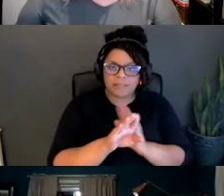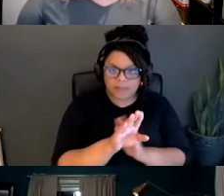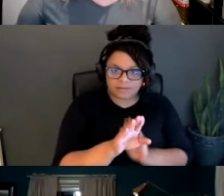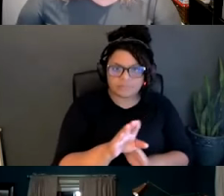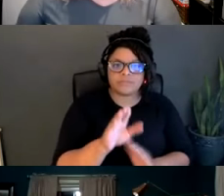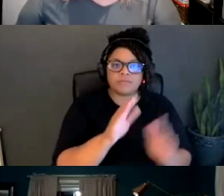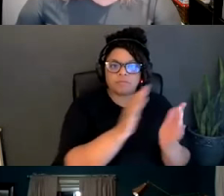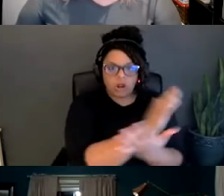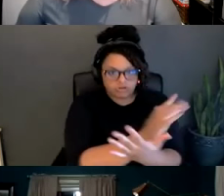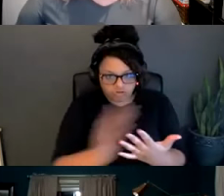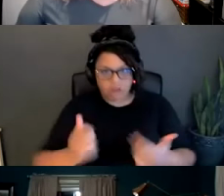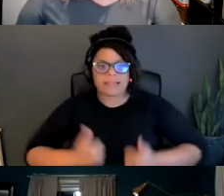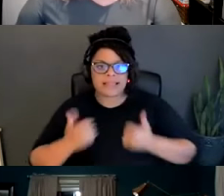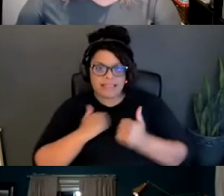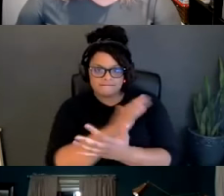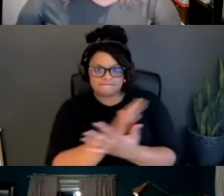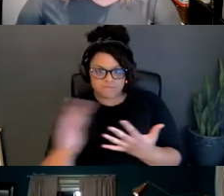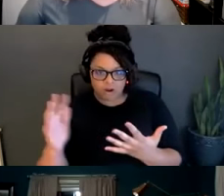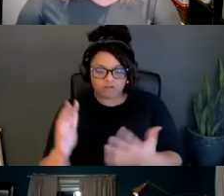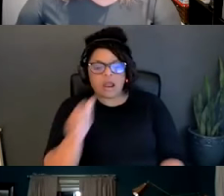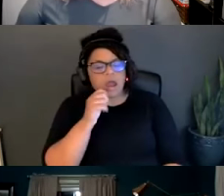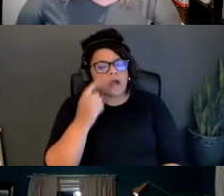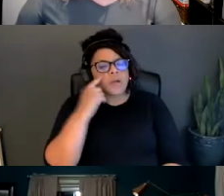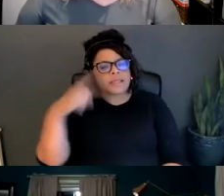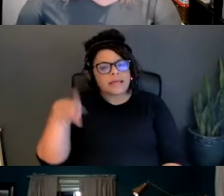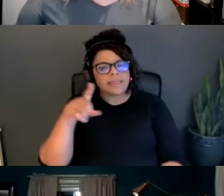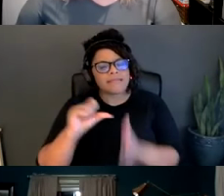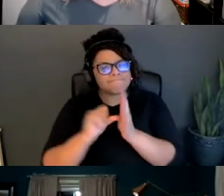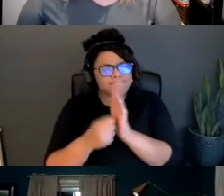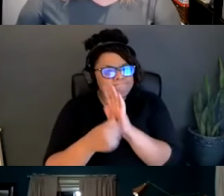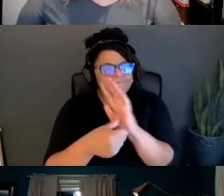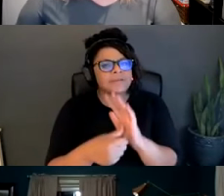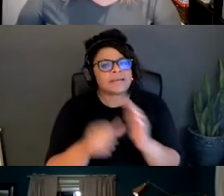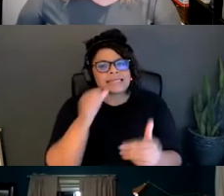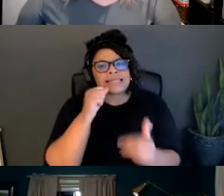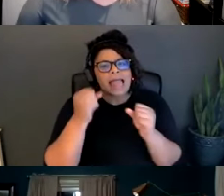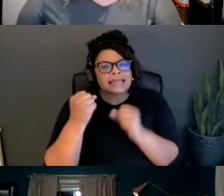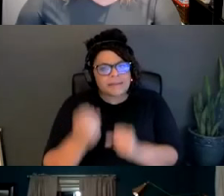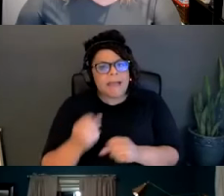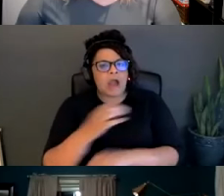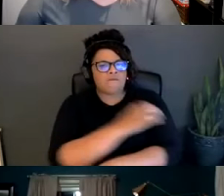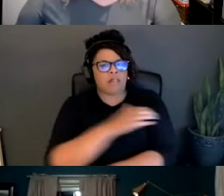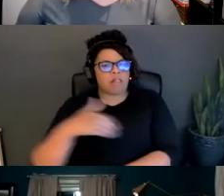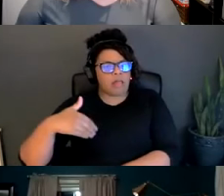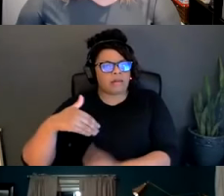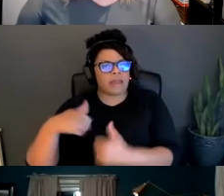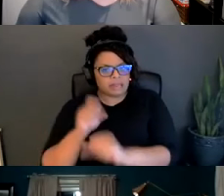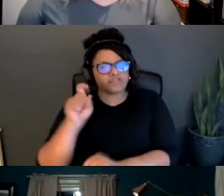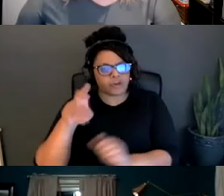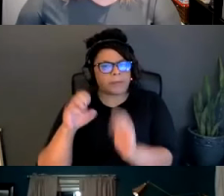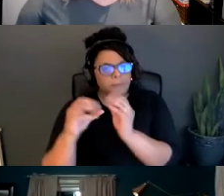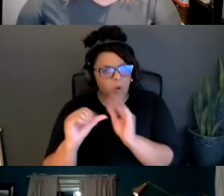the life course trajectory. I don't think that it exists as powerfully as it should in